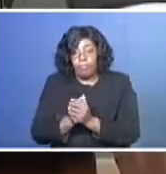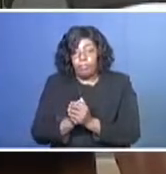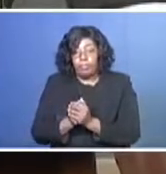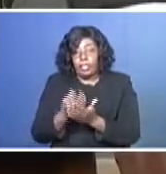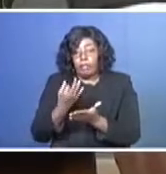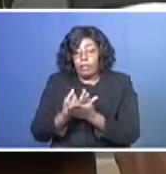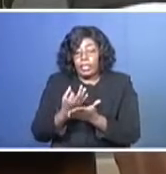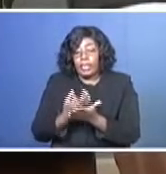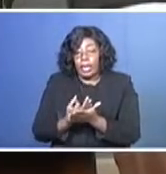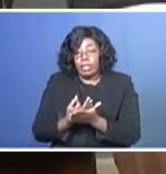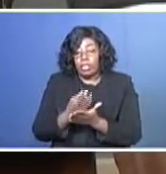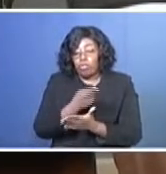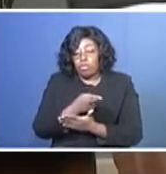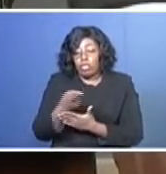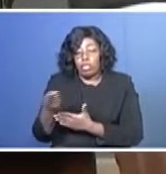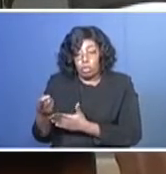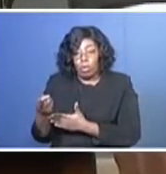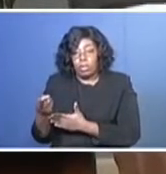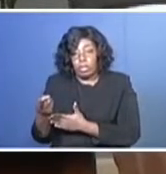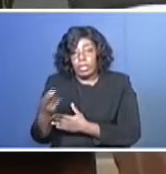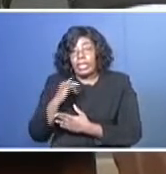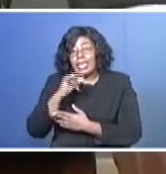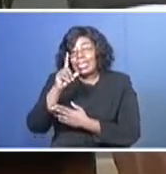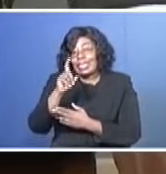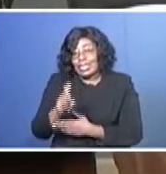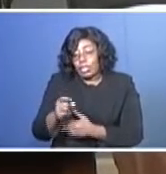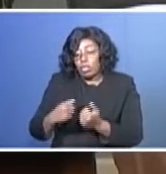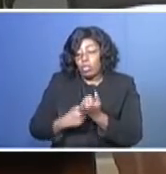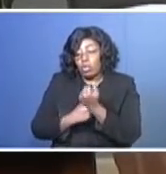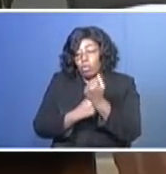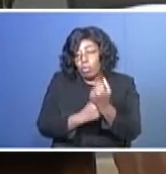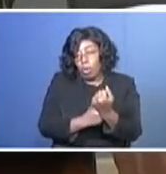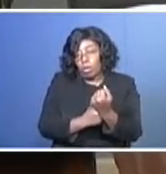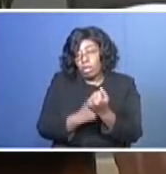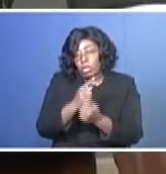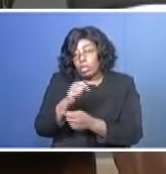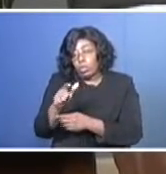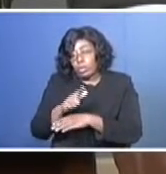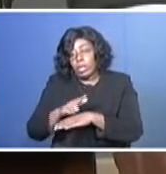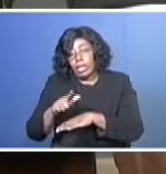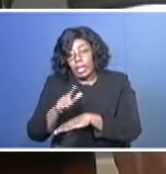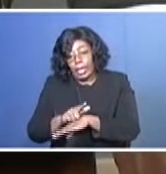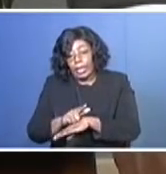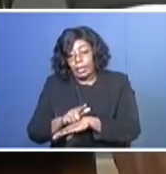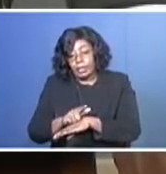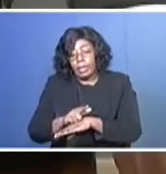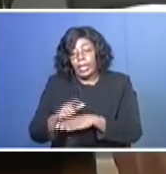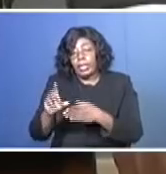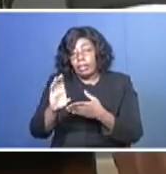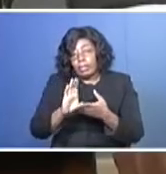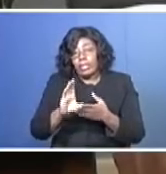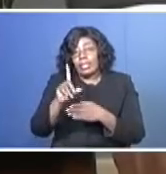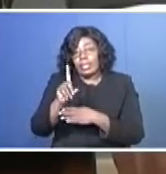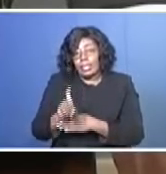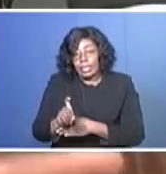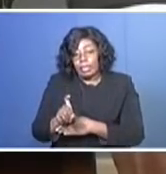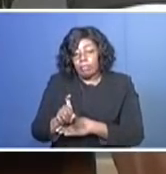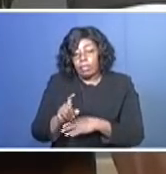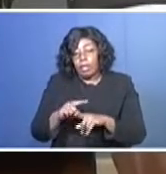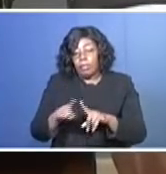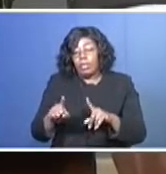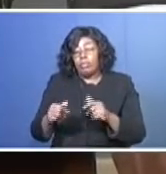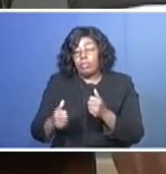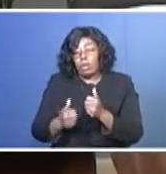Financial resources are truly needed to support the tools, land, and facilities needed. But one of the most